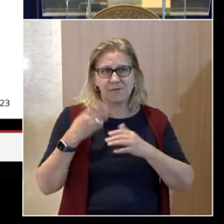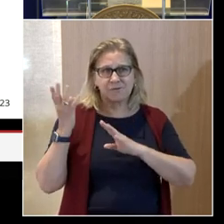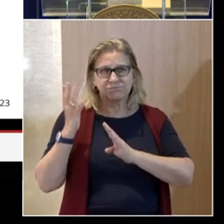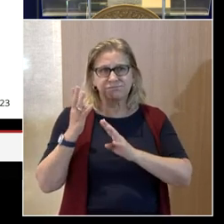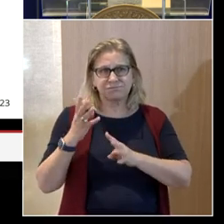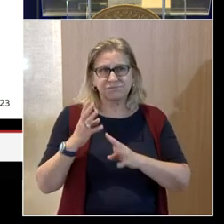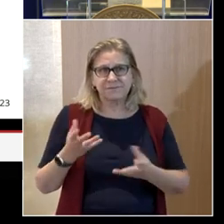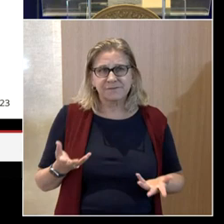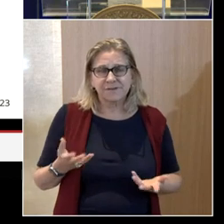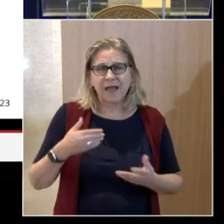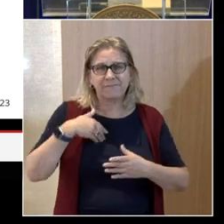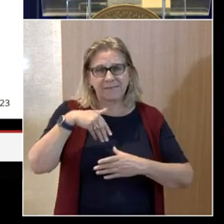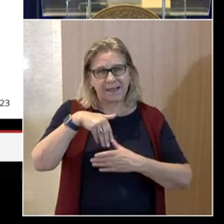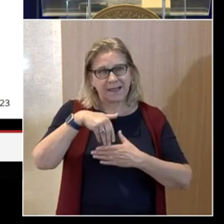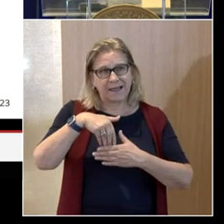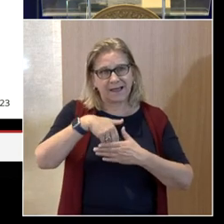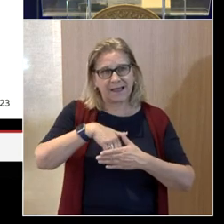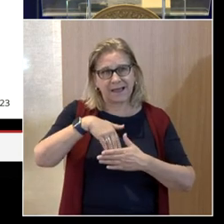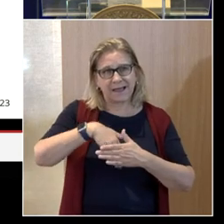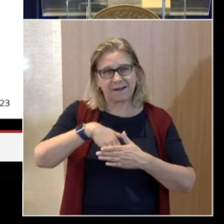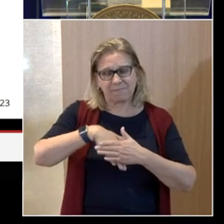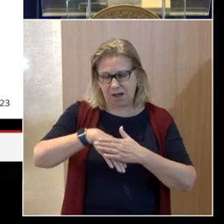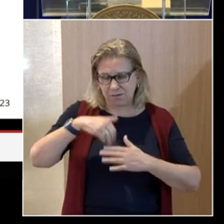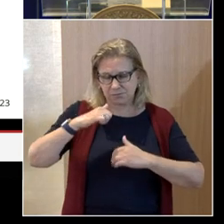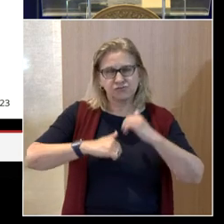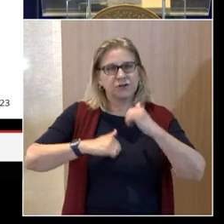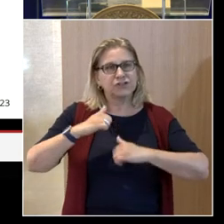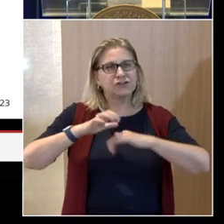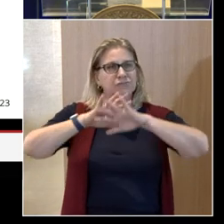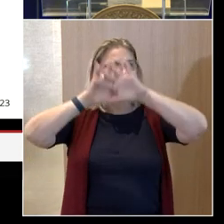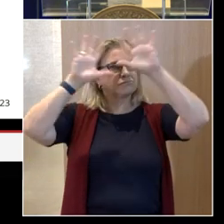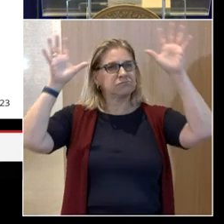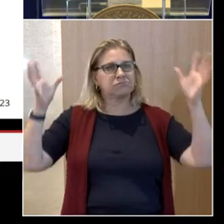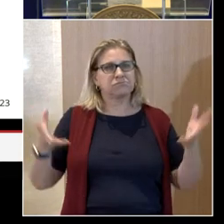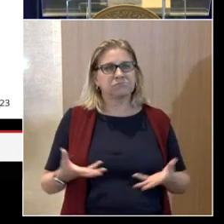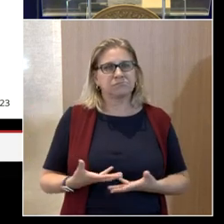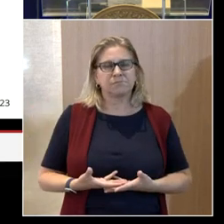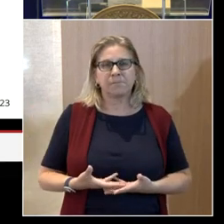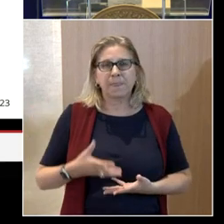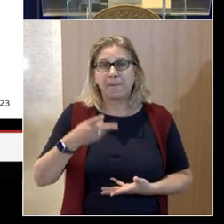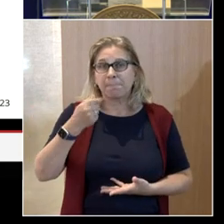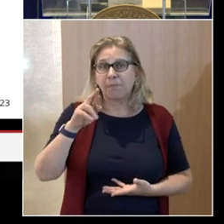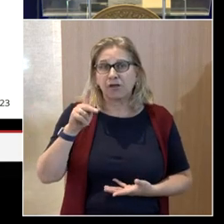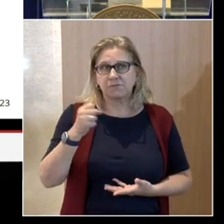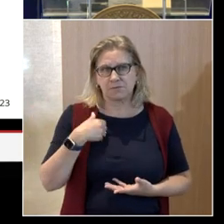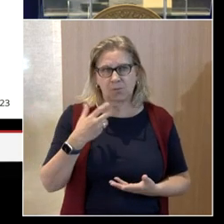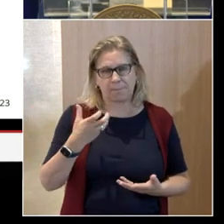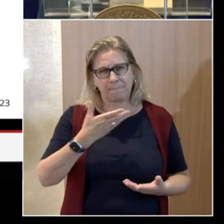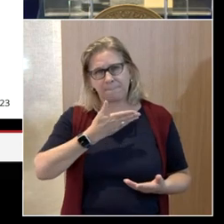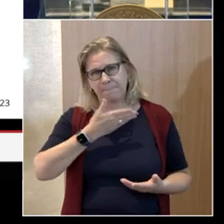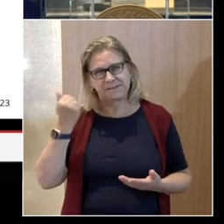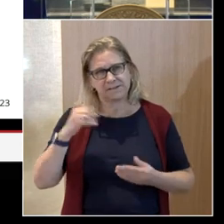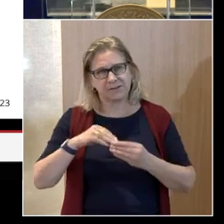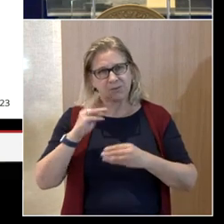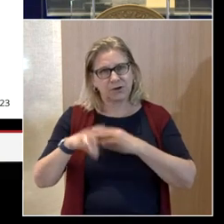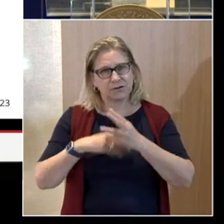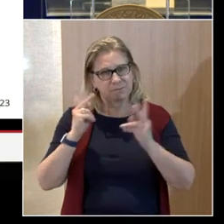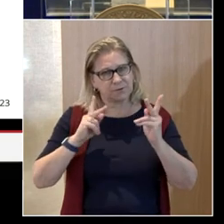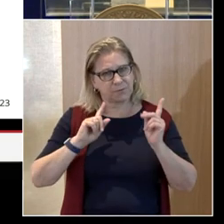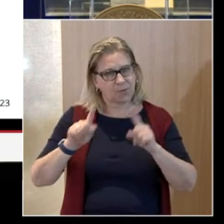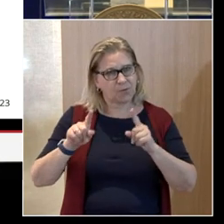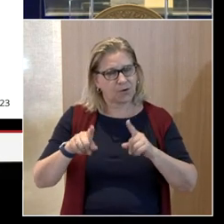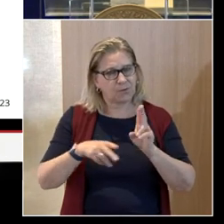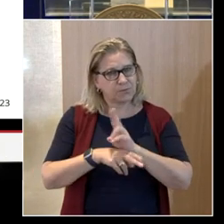best in the world, but are they being fully utilized, and are they as strong of an asset as they can be to bring and keep people